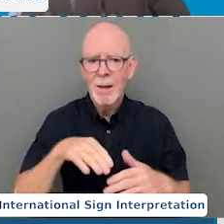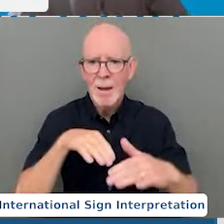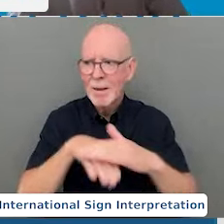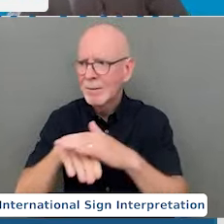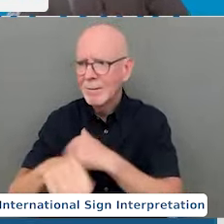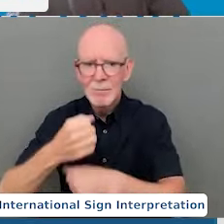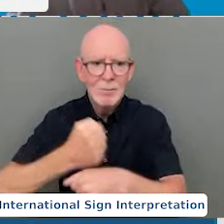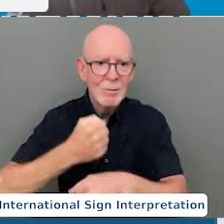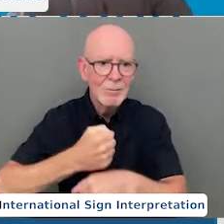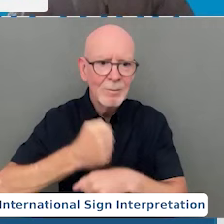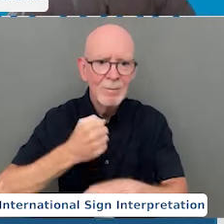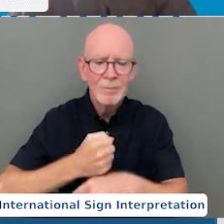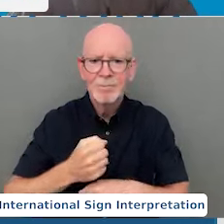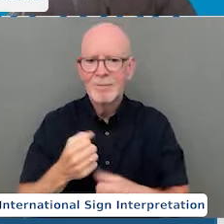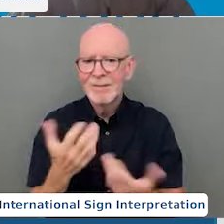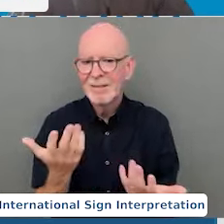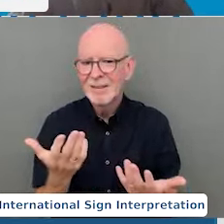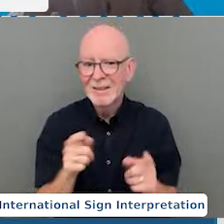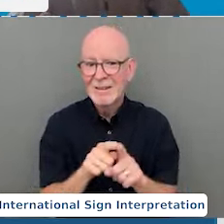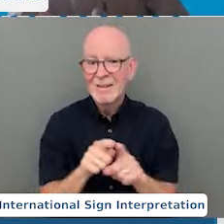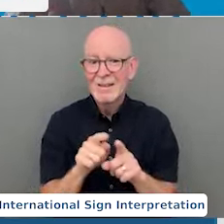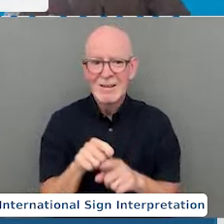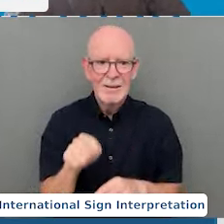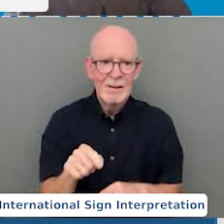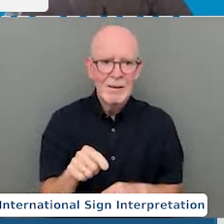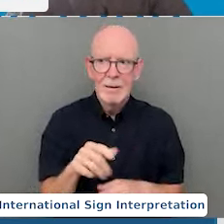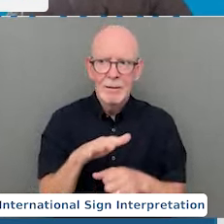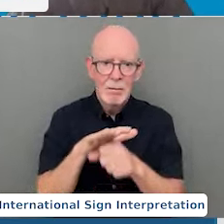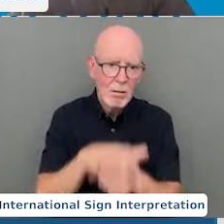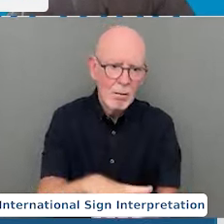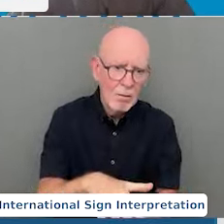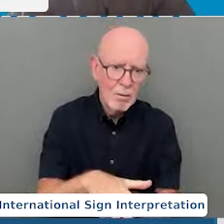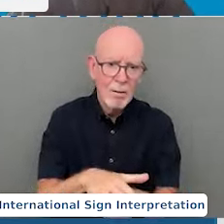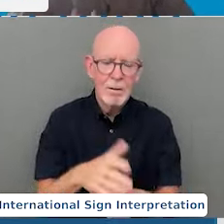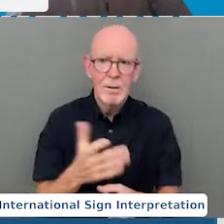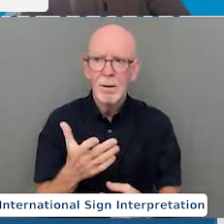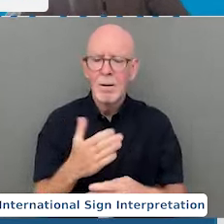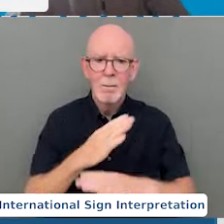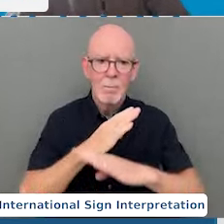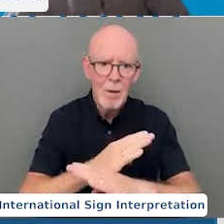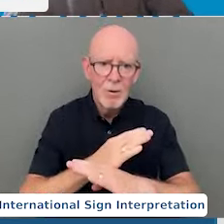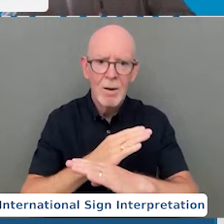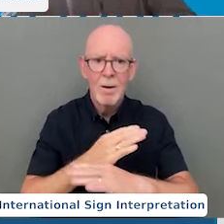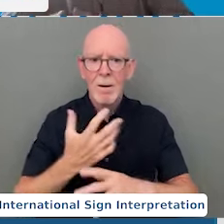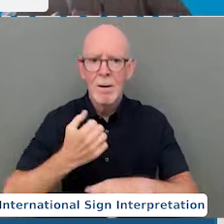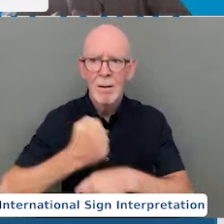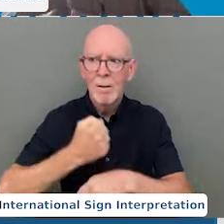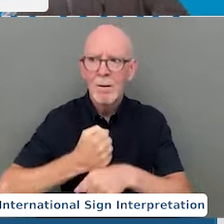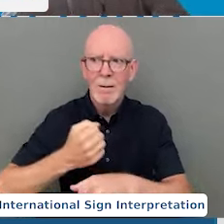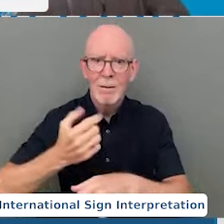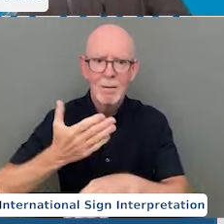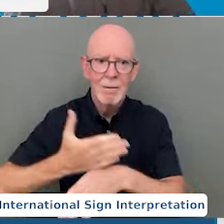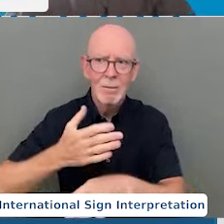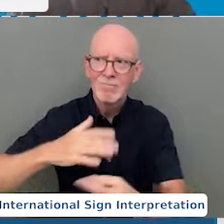they also have fewer employment opportunities because of fewer educational opportunities, which leads to much